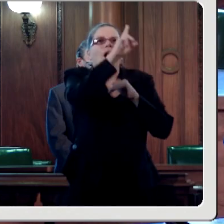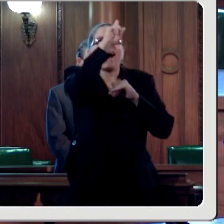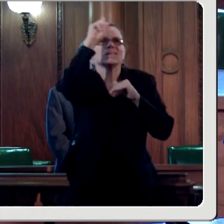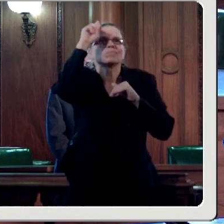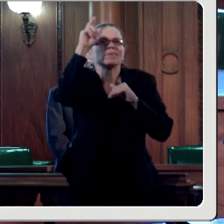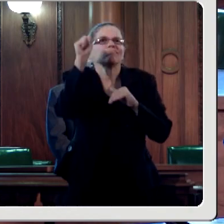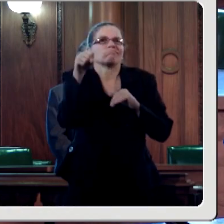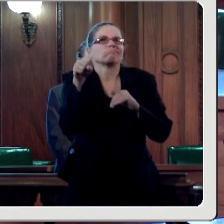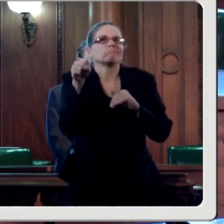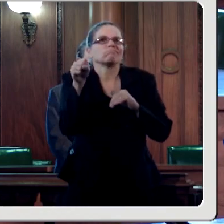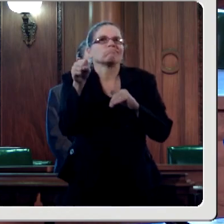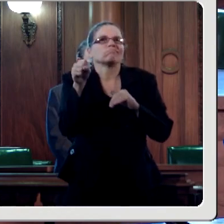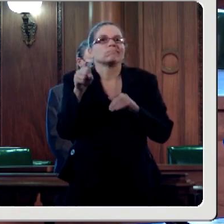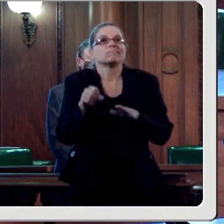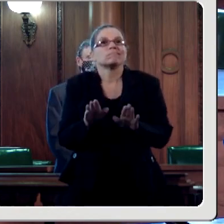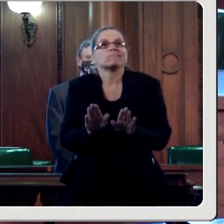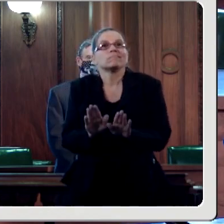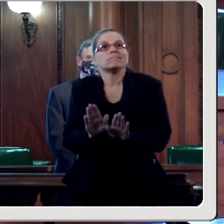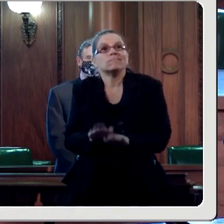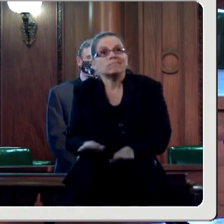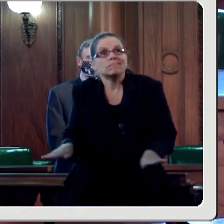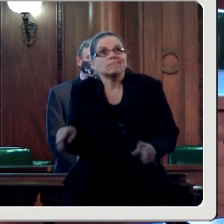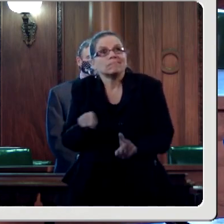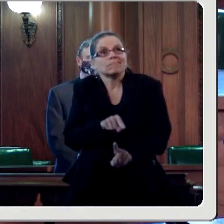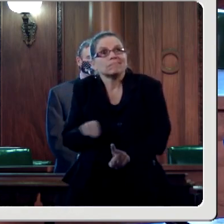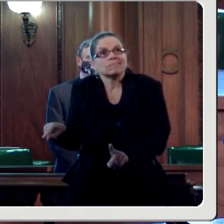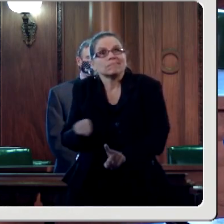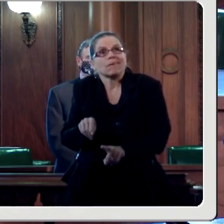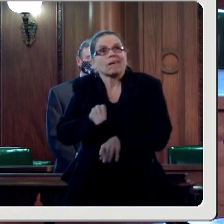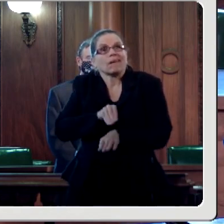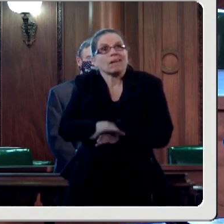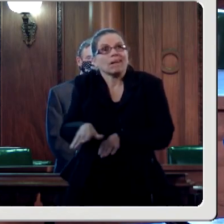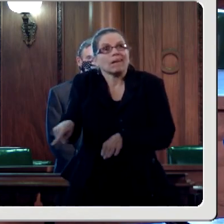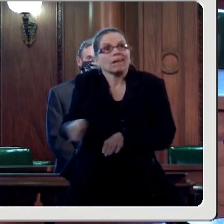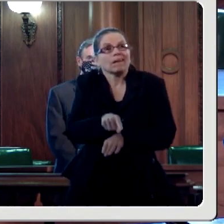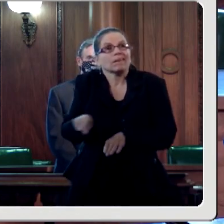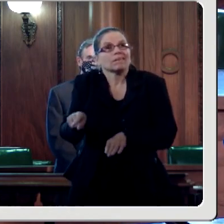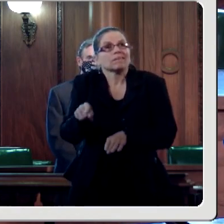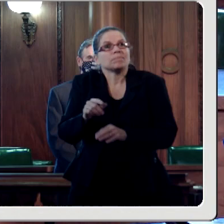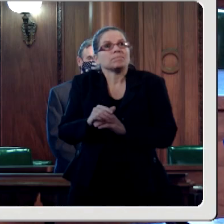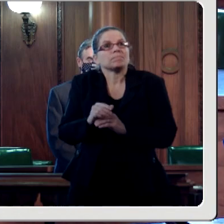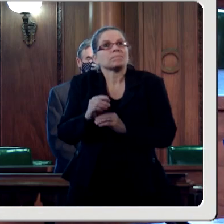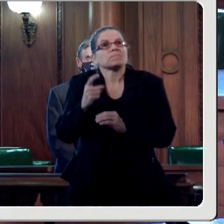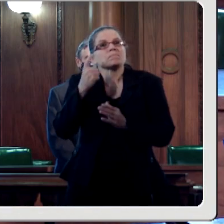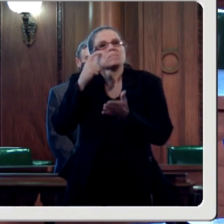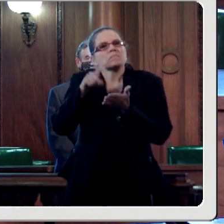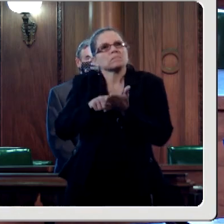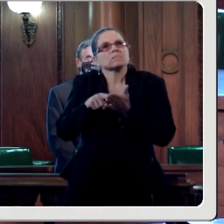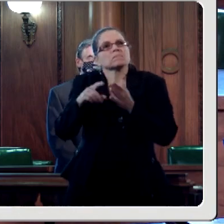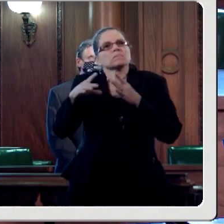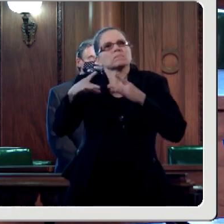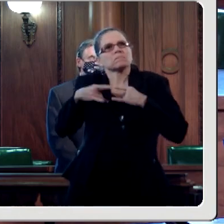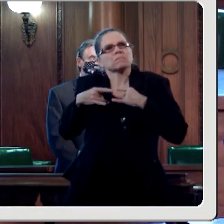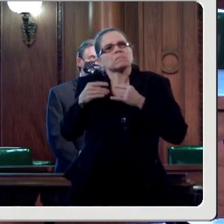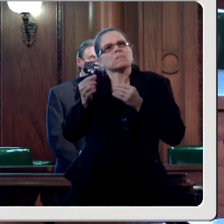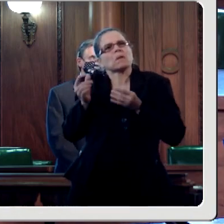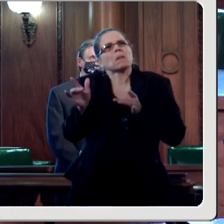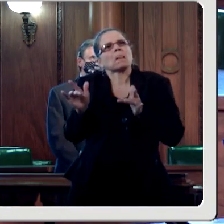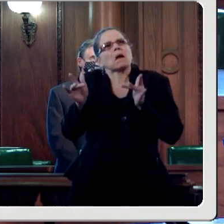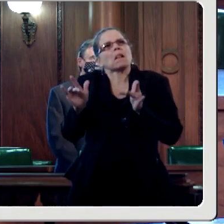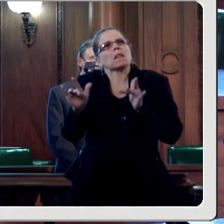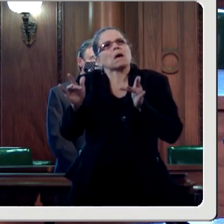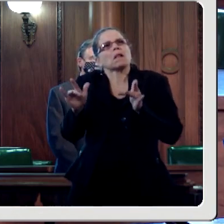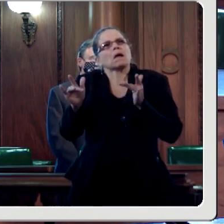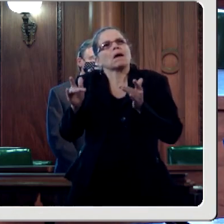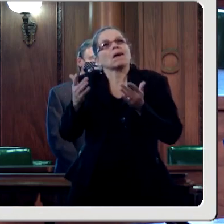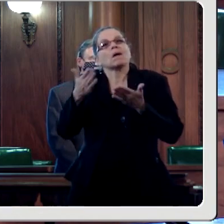are showing some symptoms. And while those symptoms may not be chronic and may go away, they are still